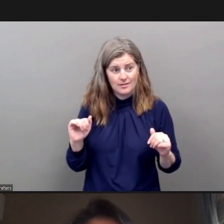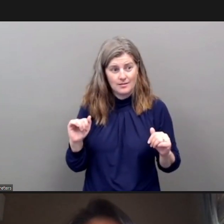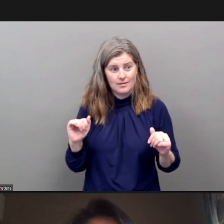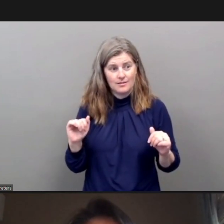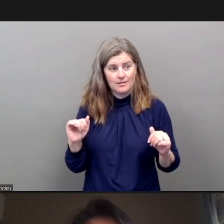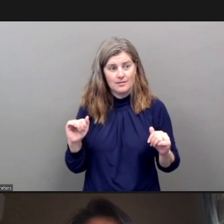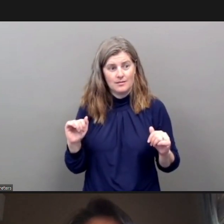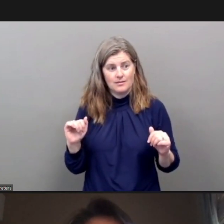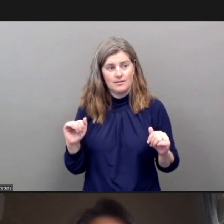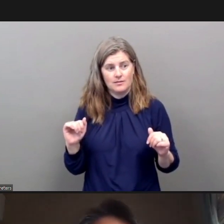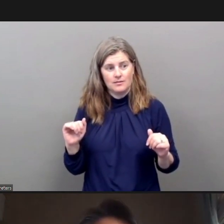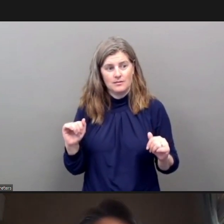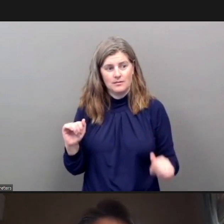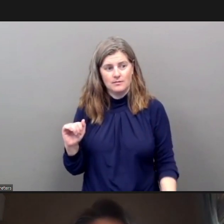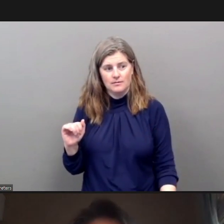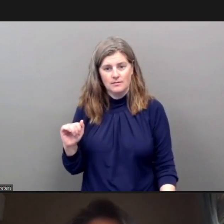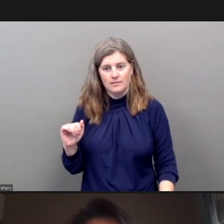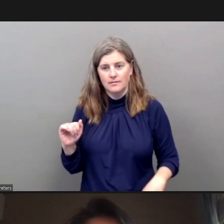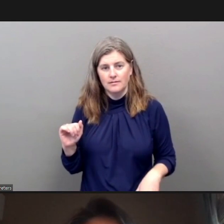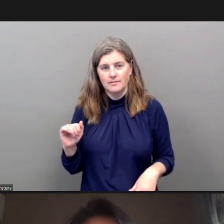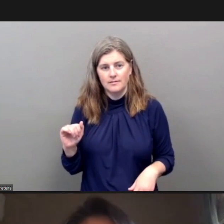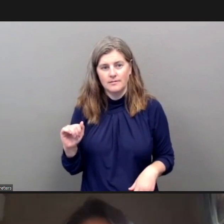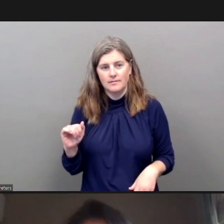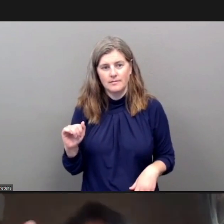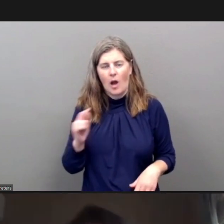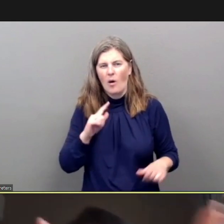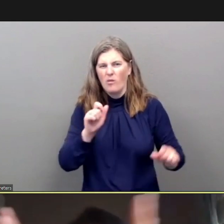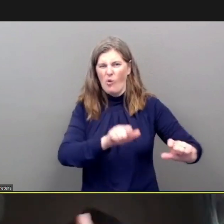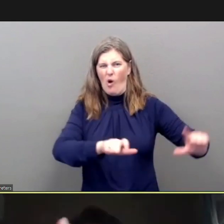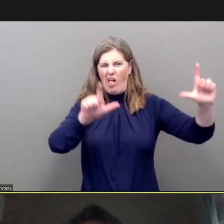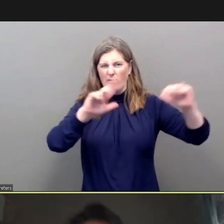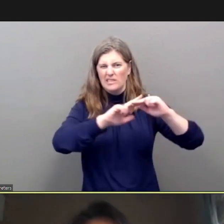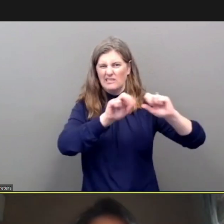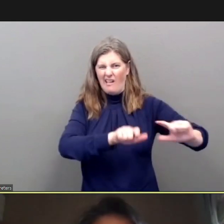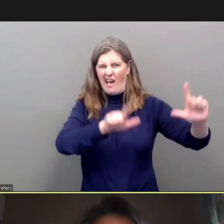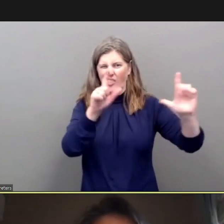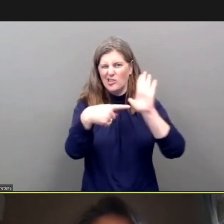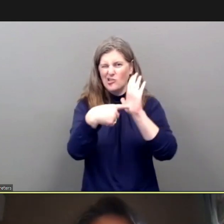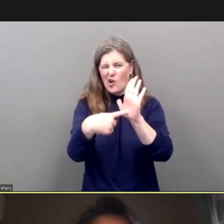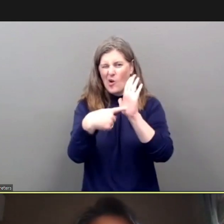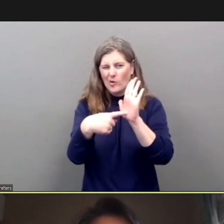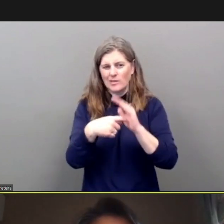You're on mute, though. I was just going to pull up the slide that just kind of shows the little